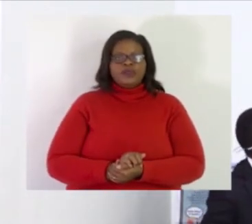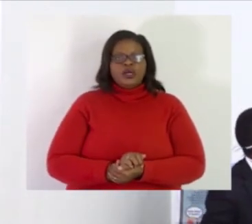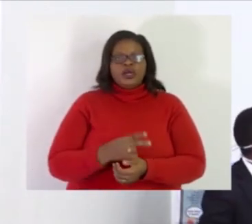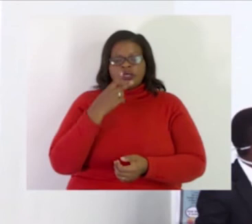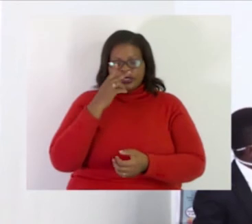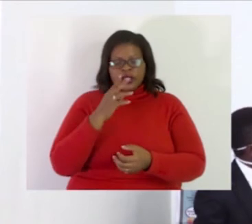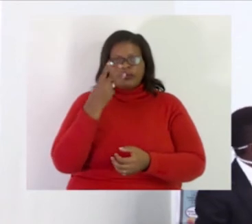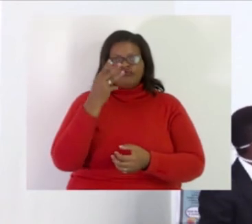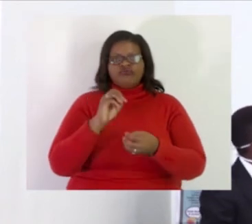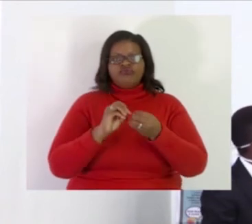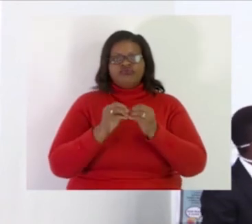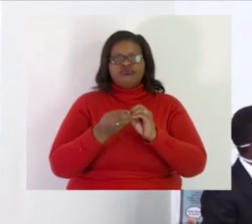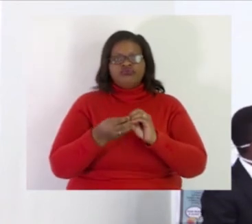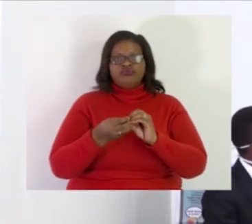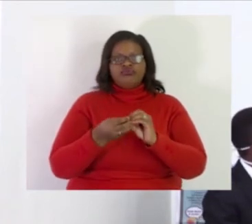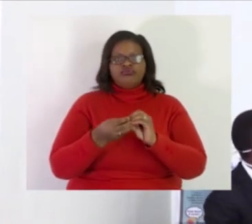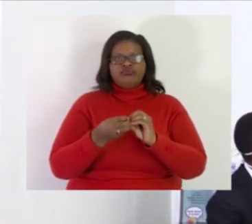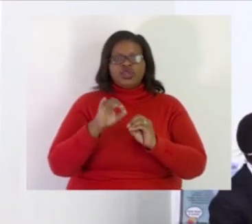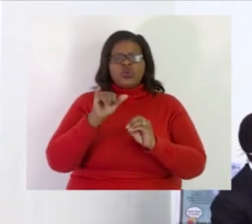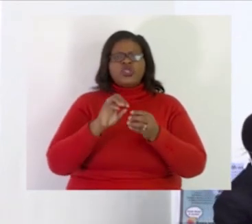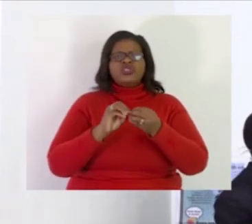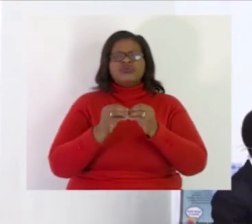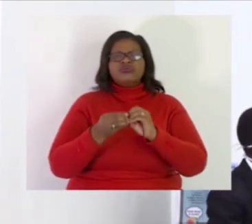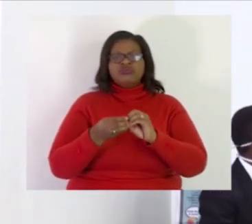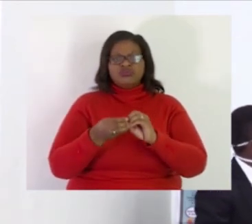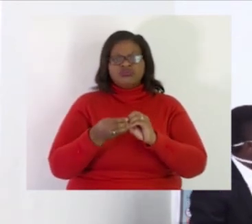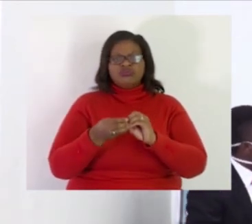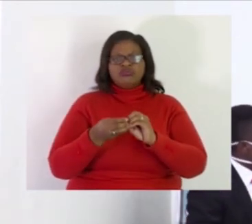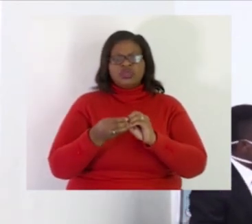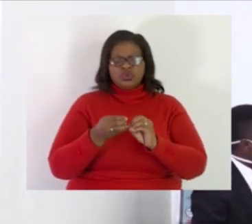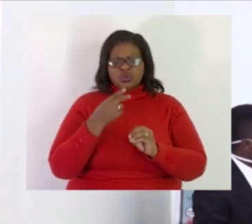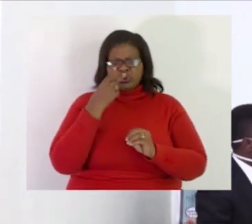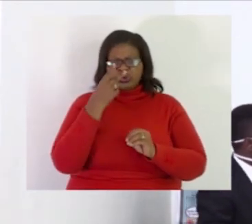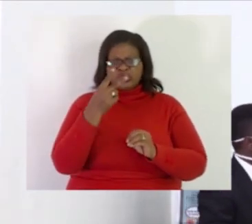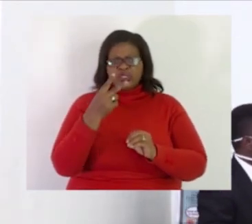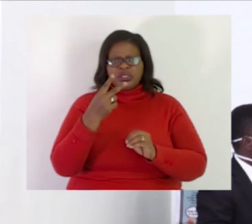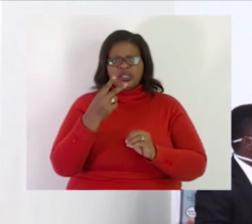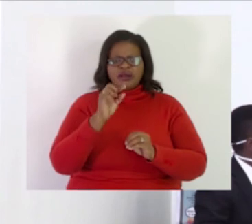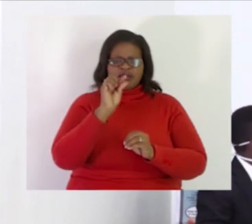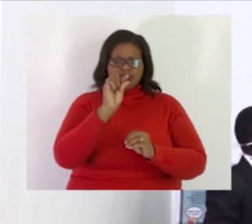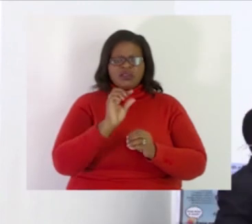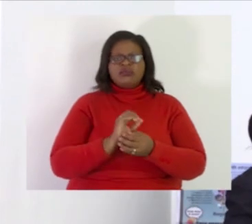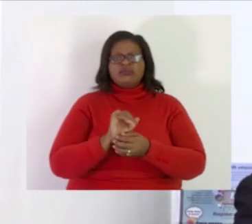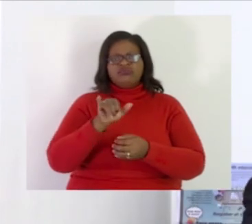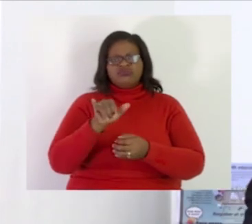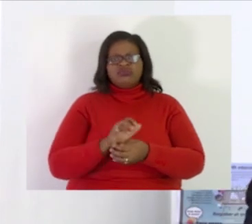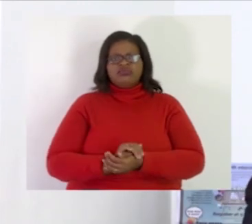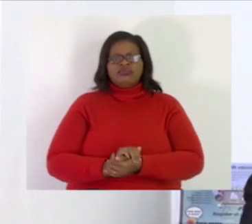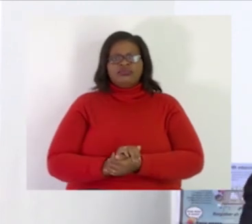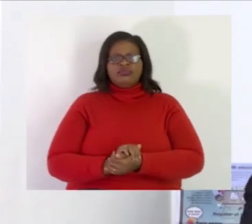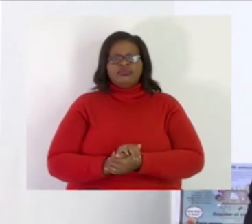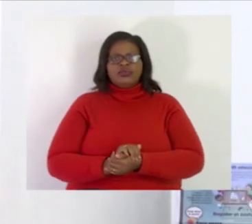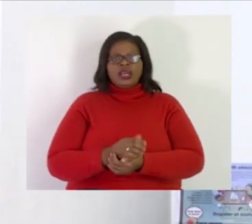numbers. Which number could you consider to be the smallest number? Here I'm